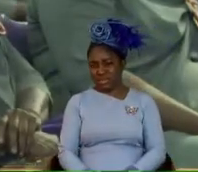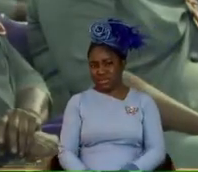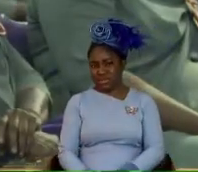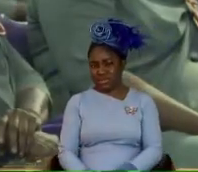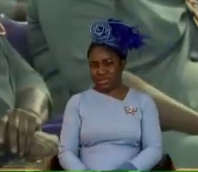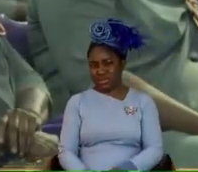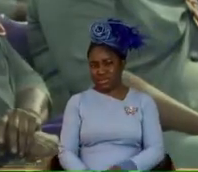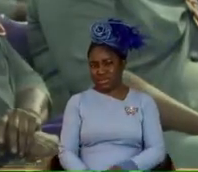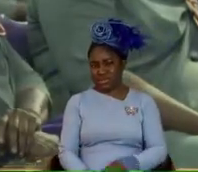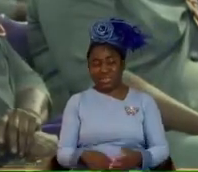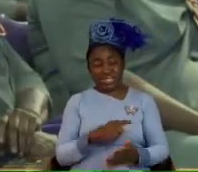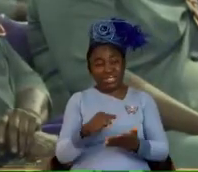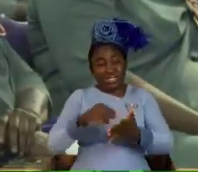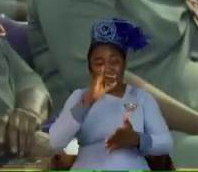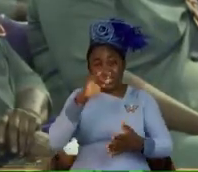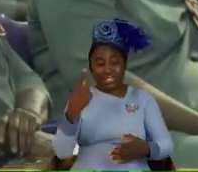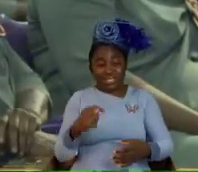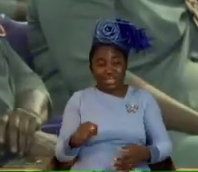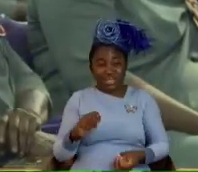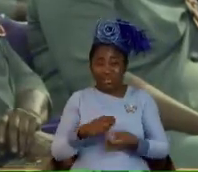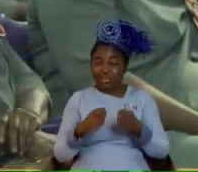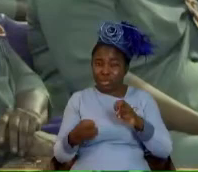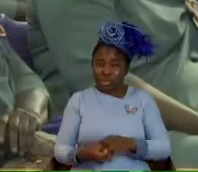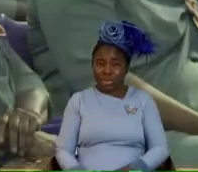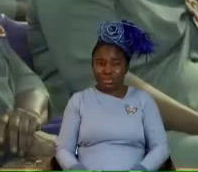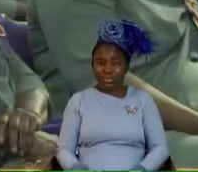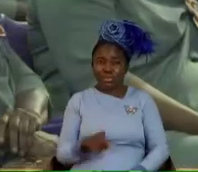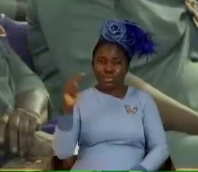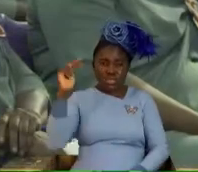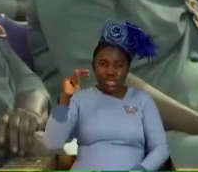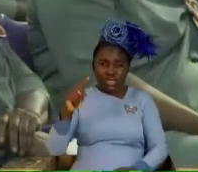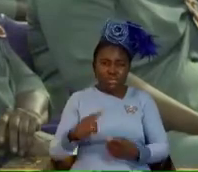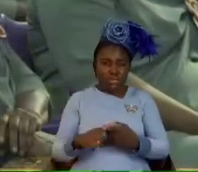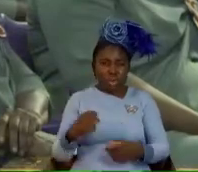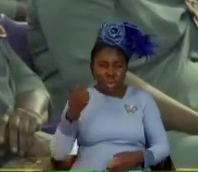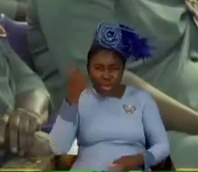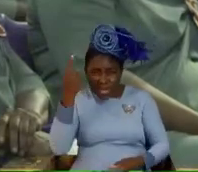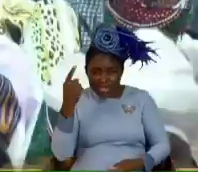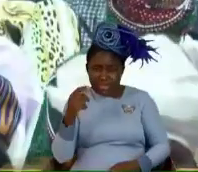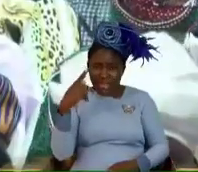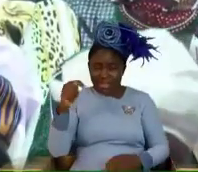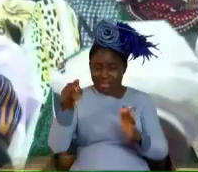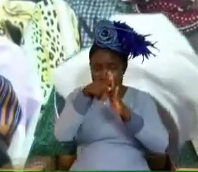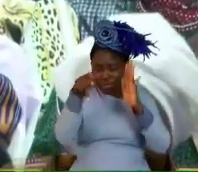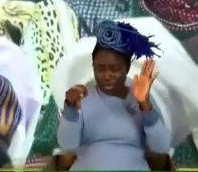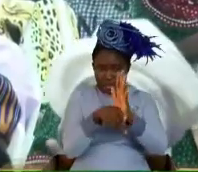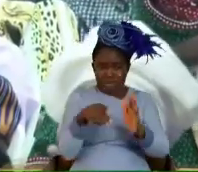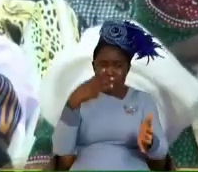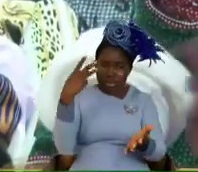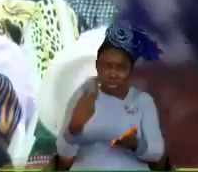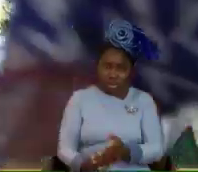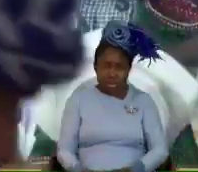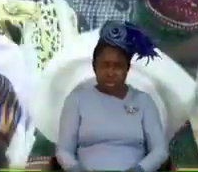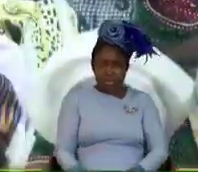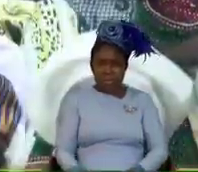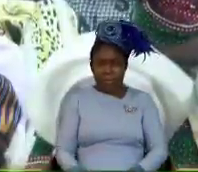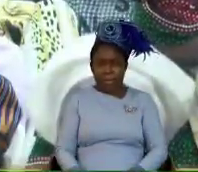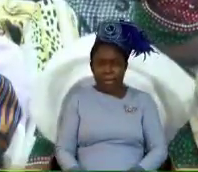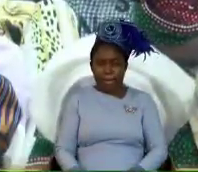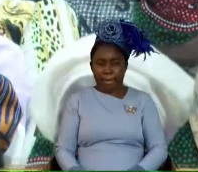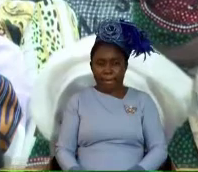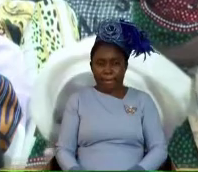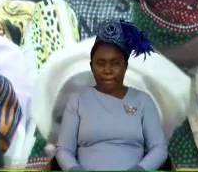This is a problem. I want you to understand these principles very well. There are 10